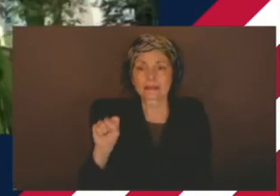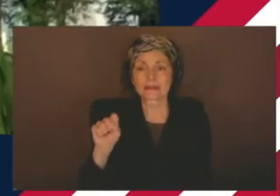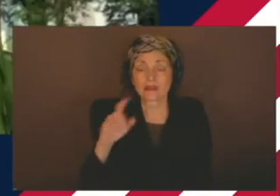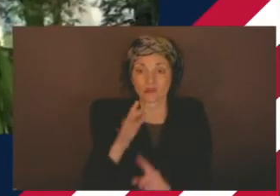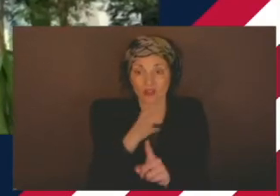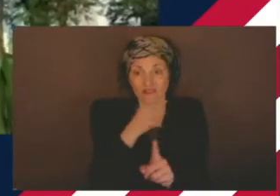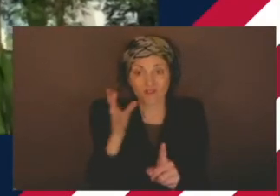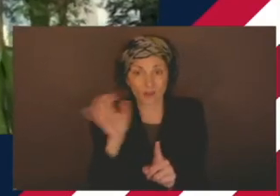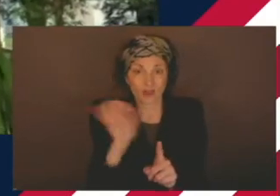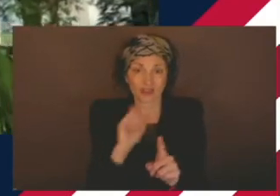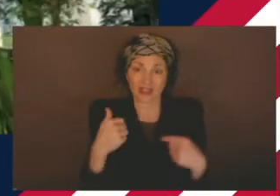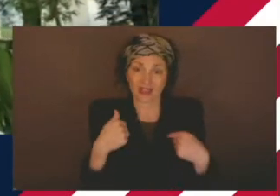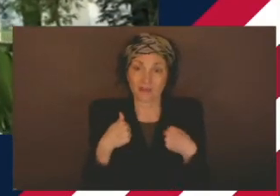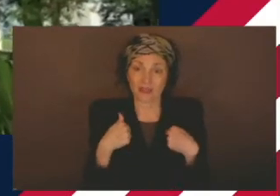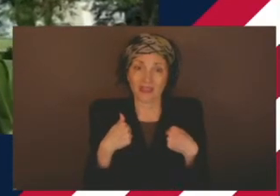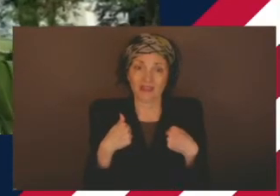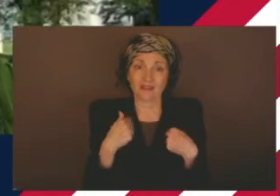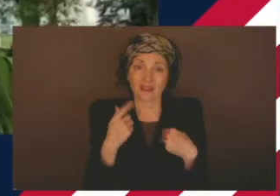under this presidency.